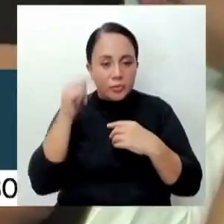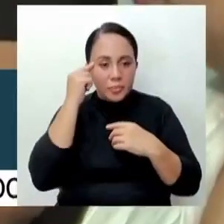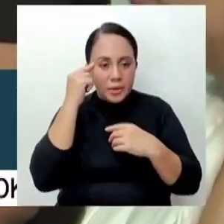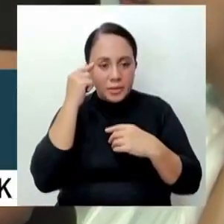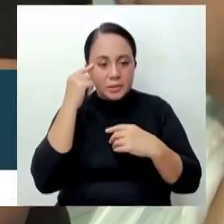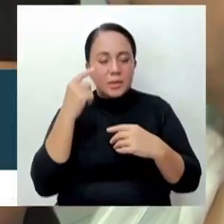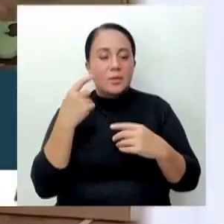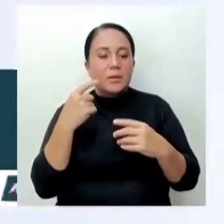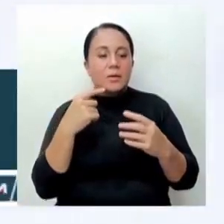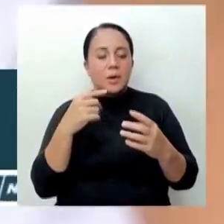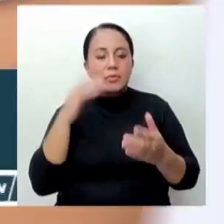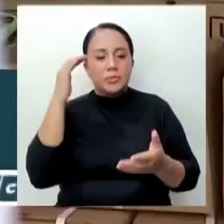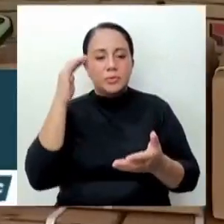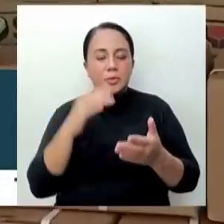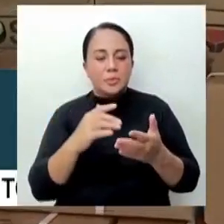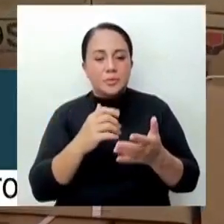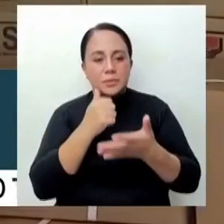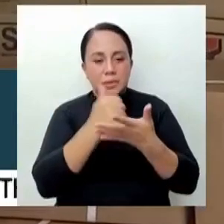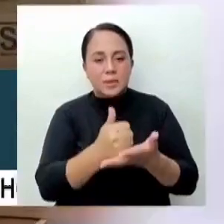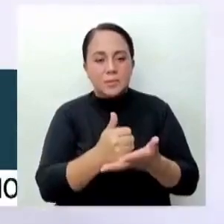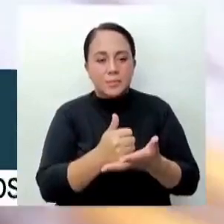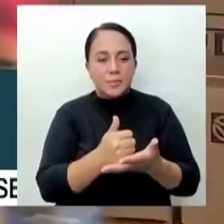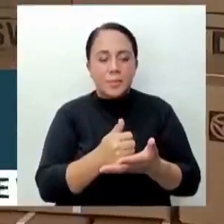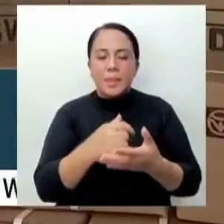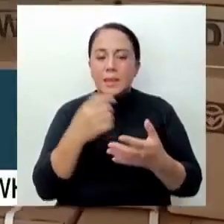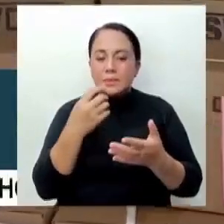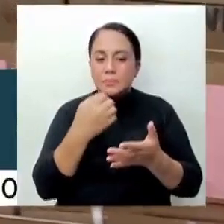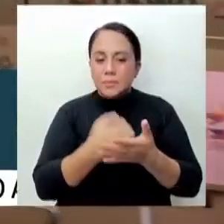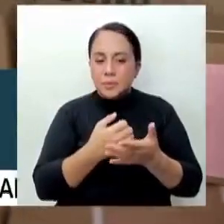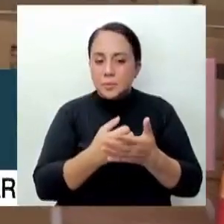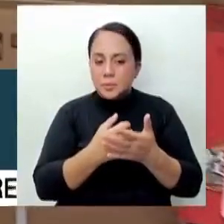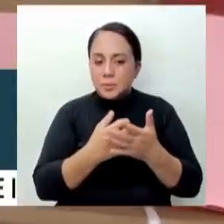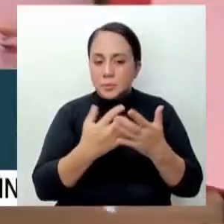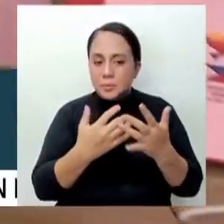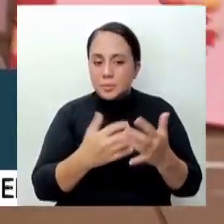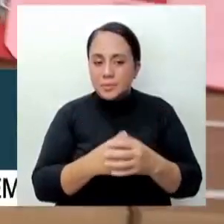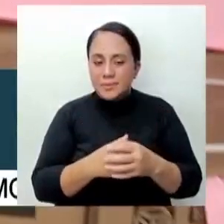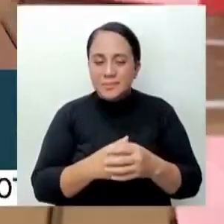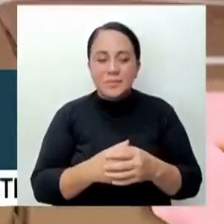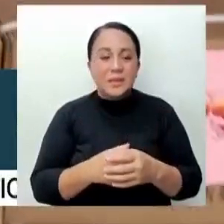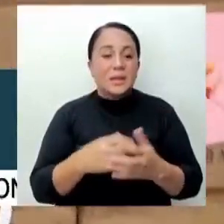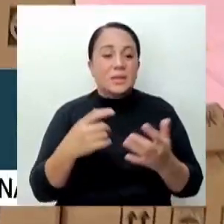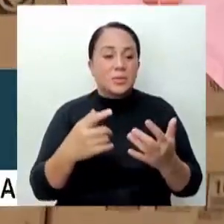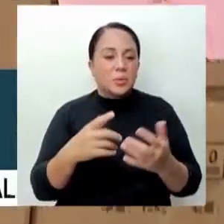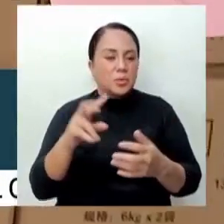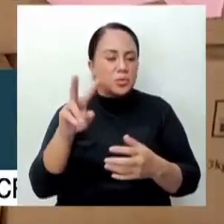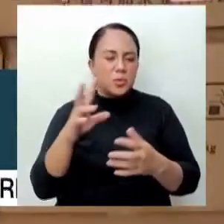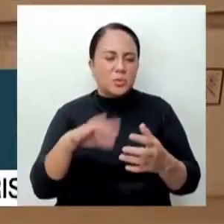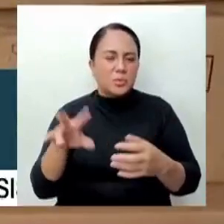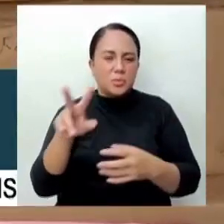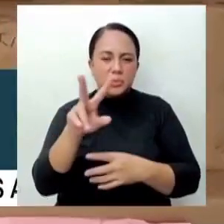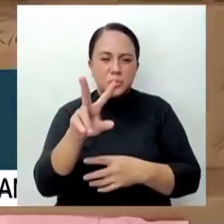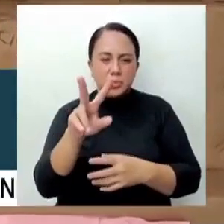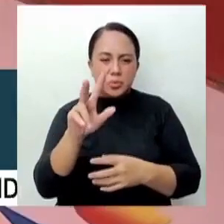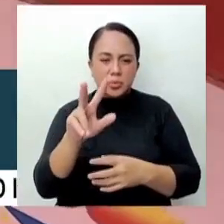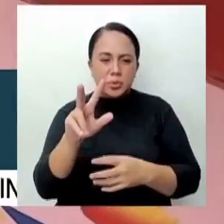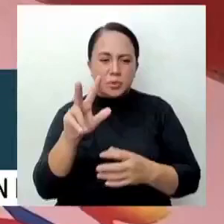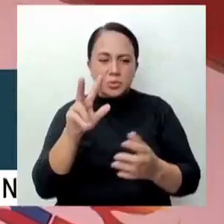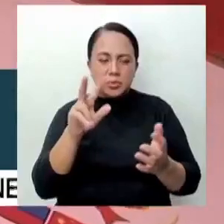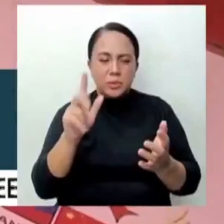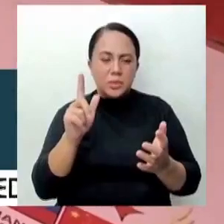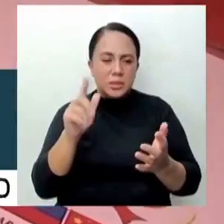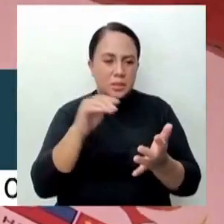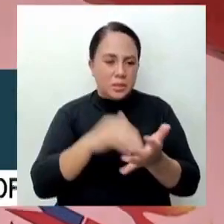response, especially to displaced economies due to the volcano's unrest. Meanwhile, more than 20,000 individuals are still